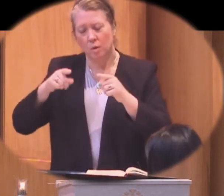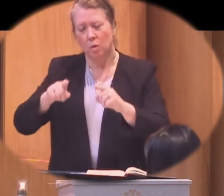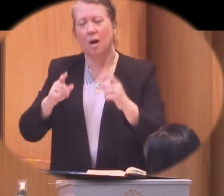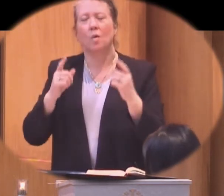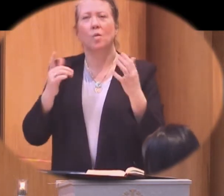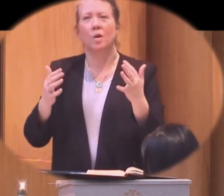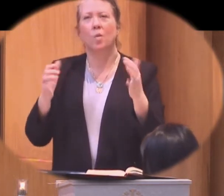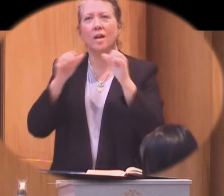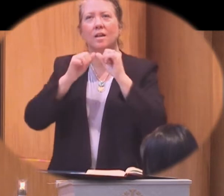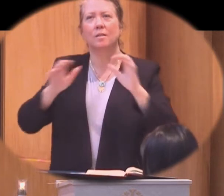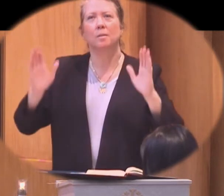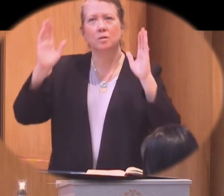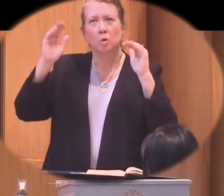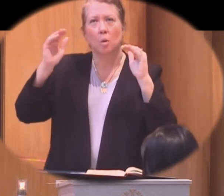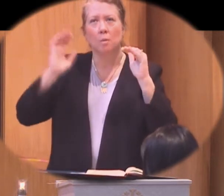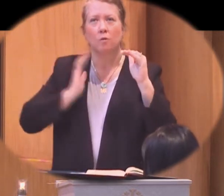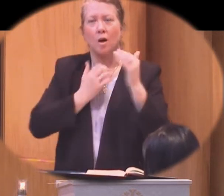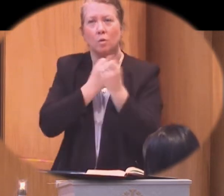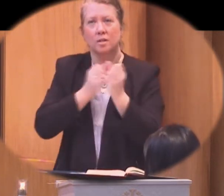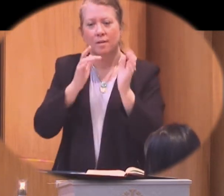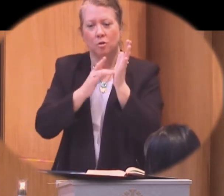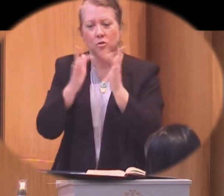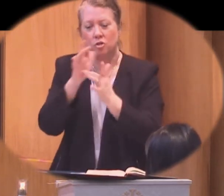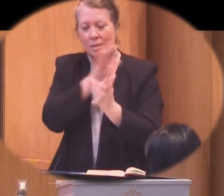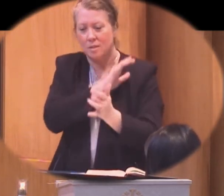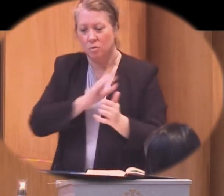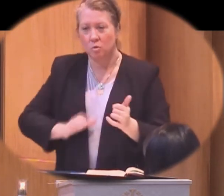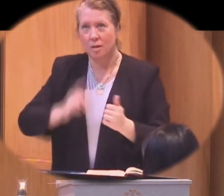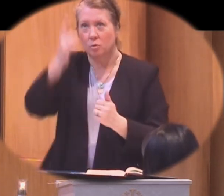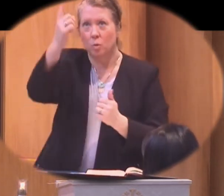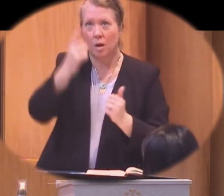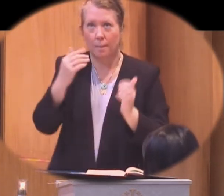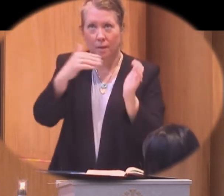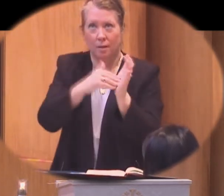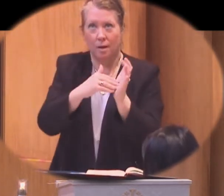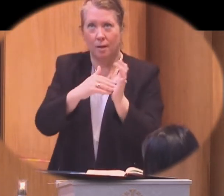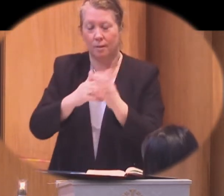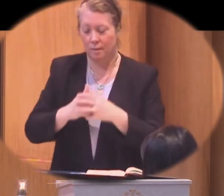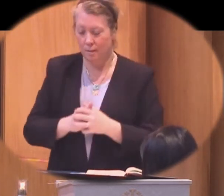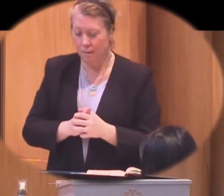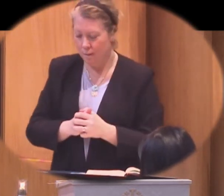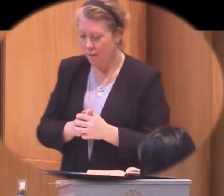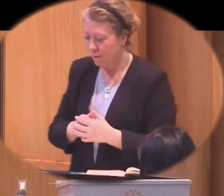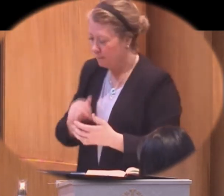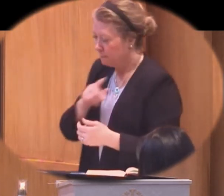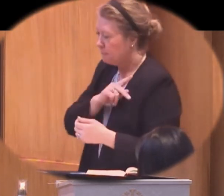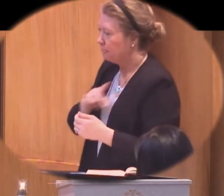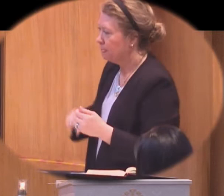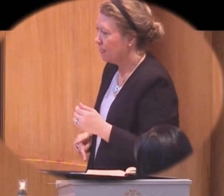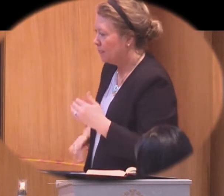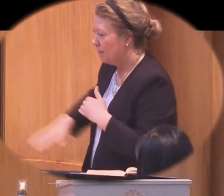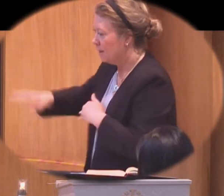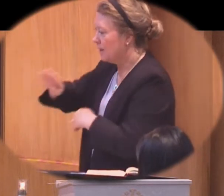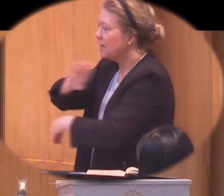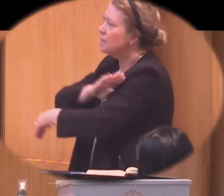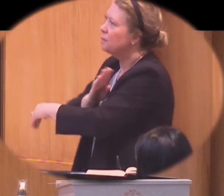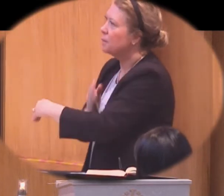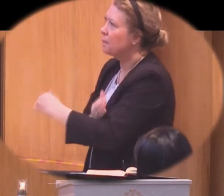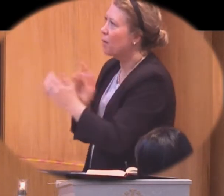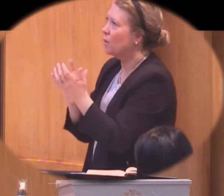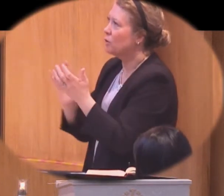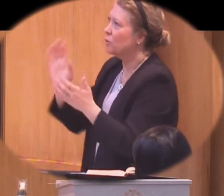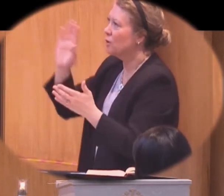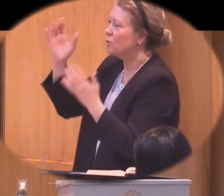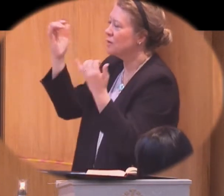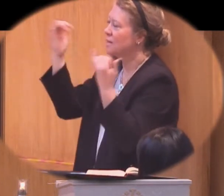await the blessed hope and the coming of our Savior, Jesus Christ. For the kingdom, the power, and the glory